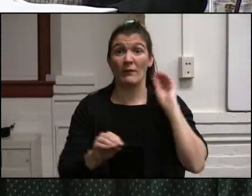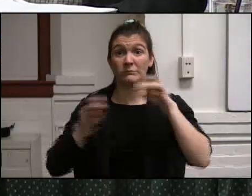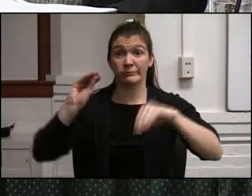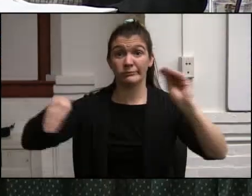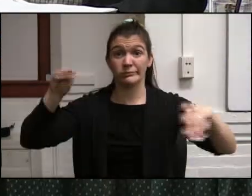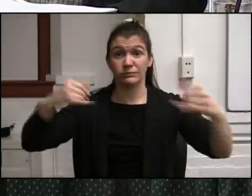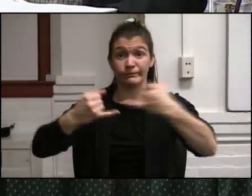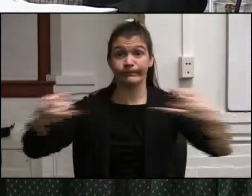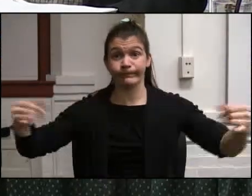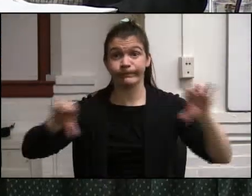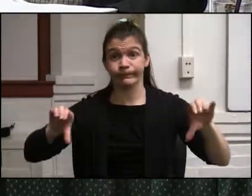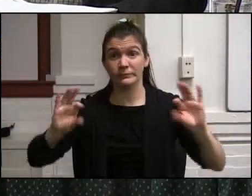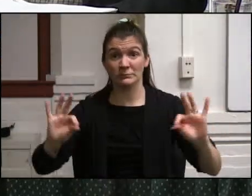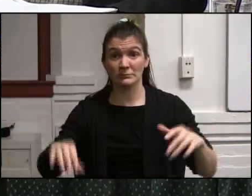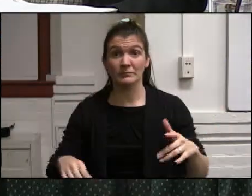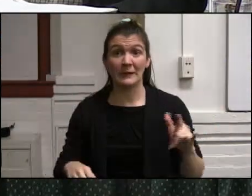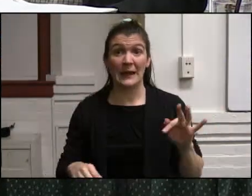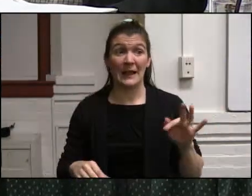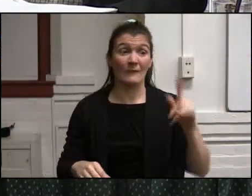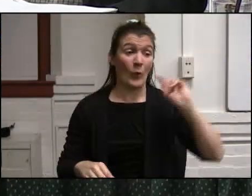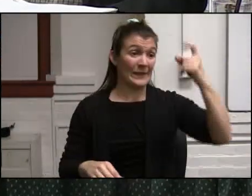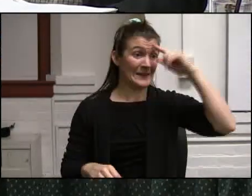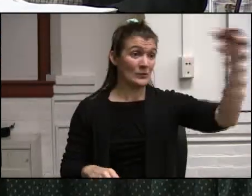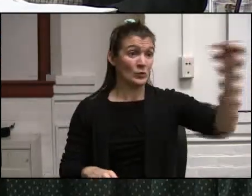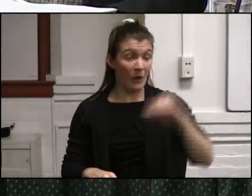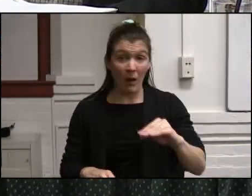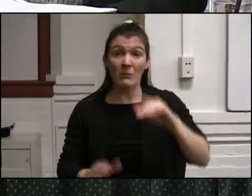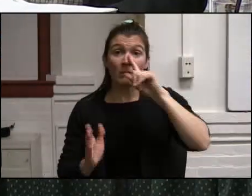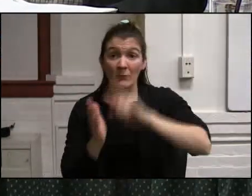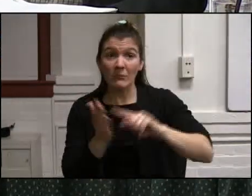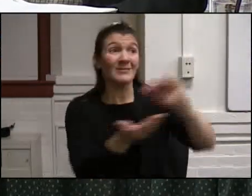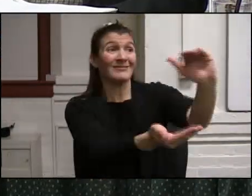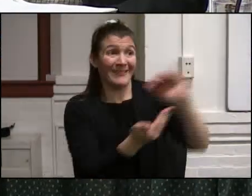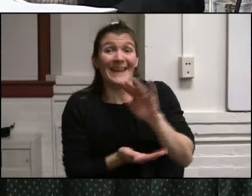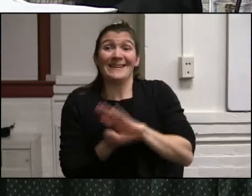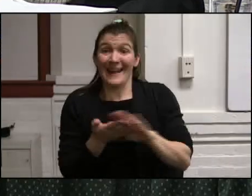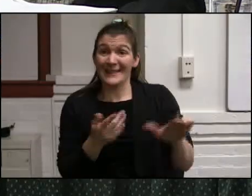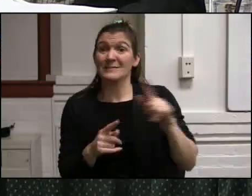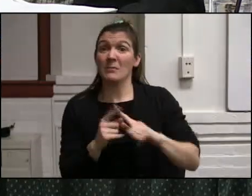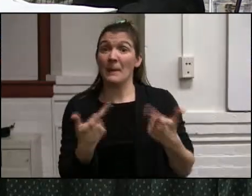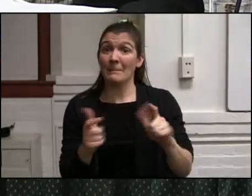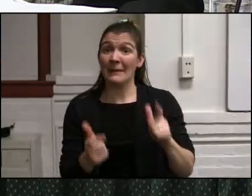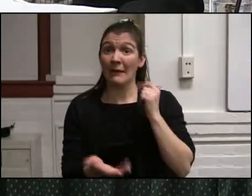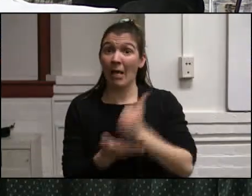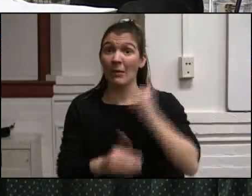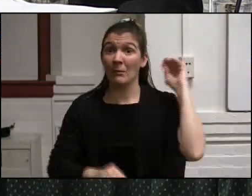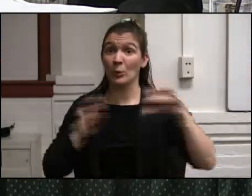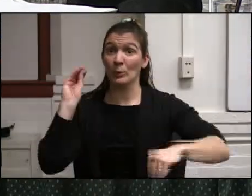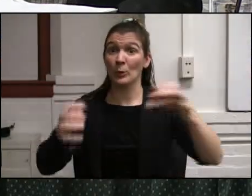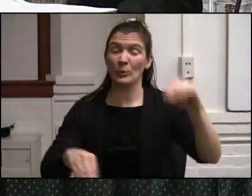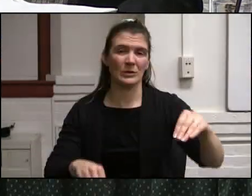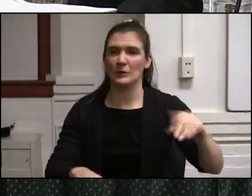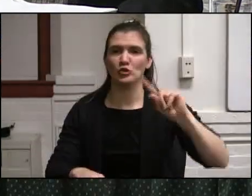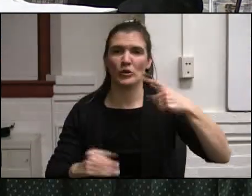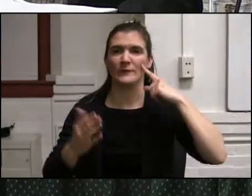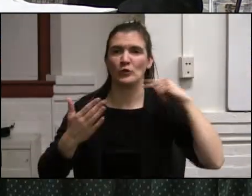And if it's the initial money from the state is for exploring, but it's not going to get anything done.